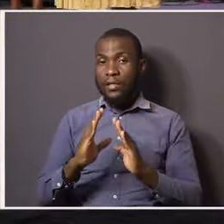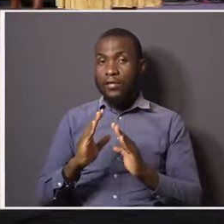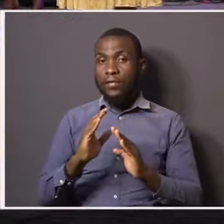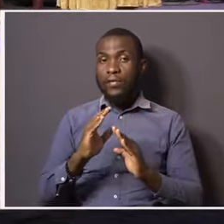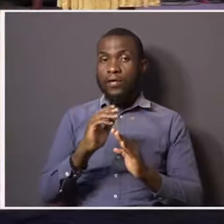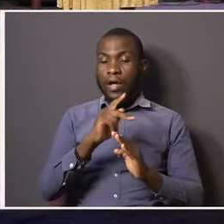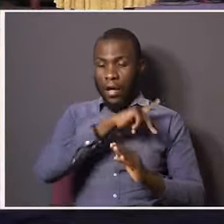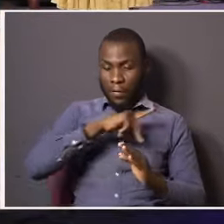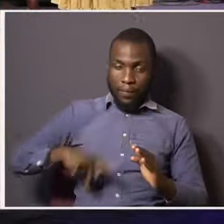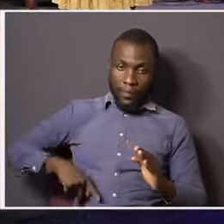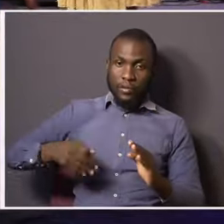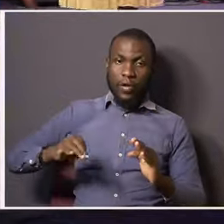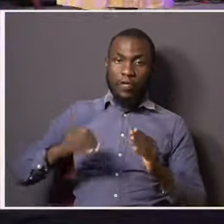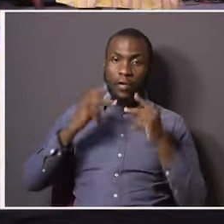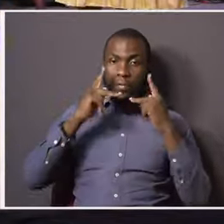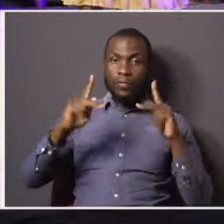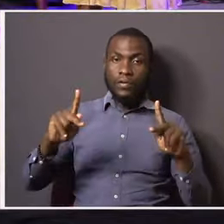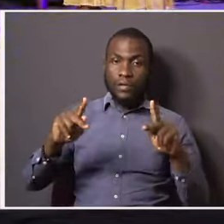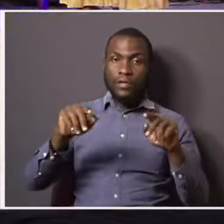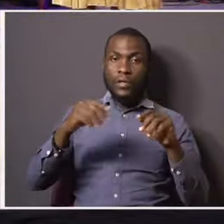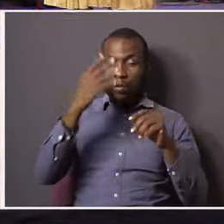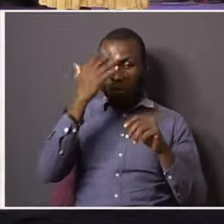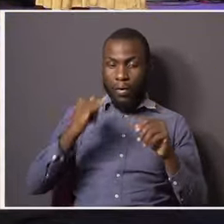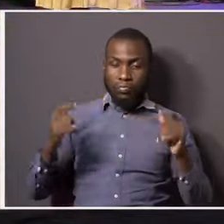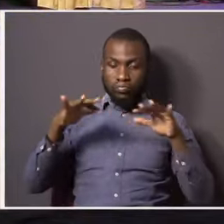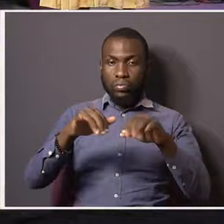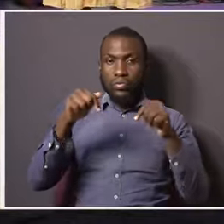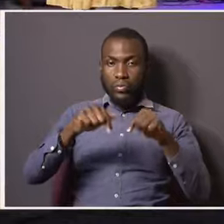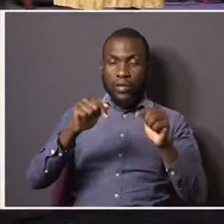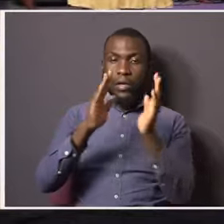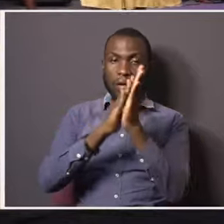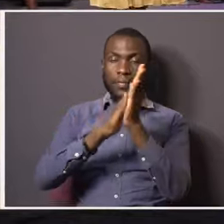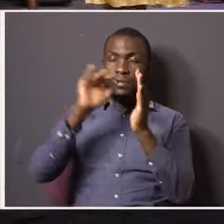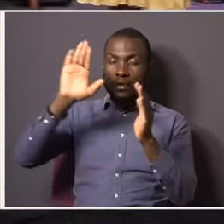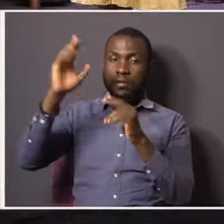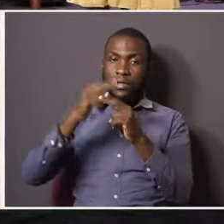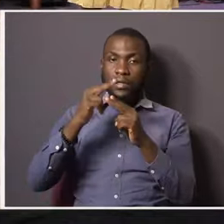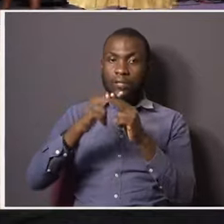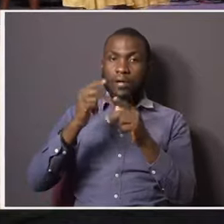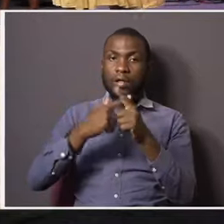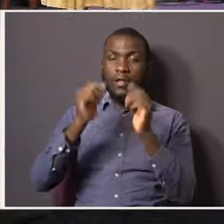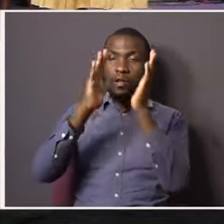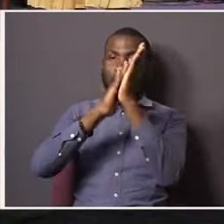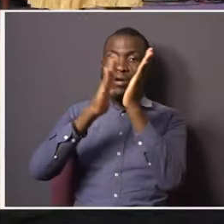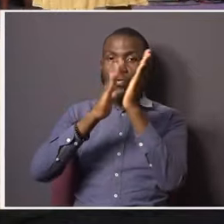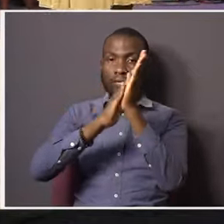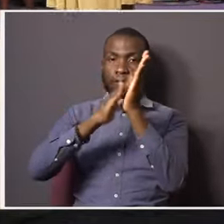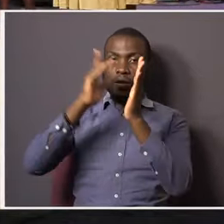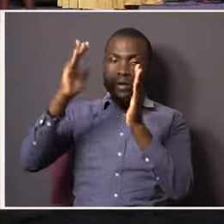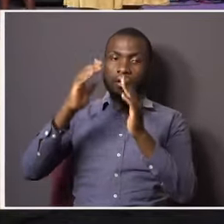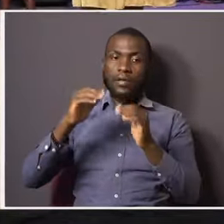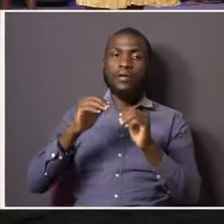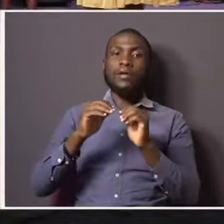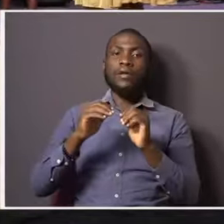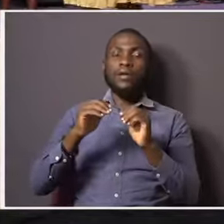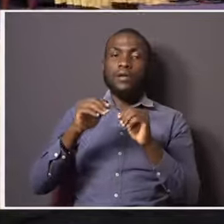the Prince of Peace, the mighty God. And that is why we've gathered today to praise his name and to glorify his name in